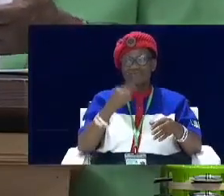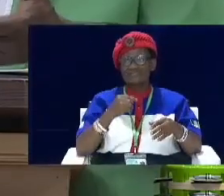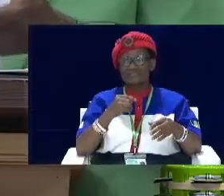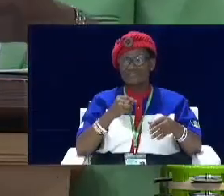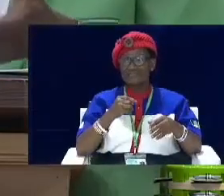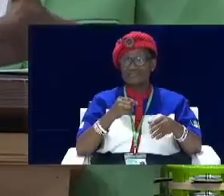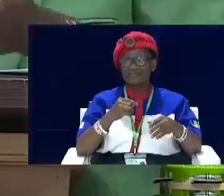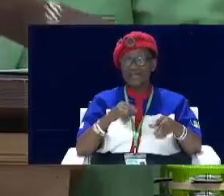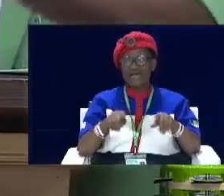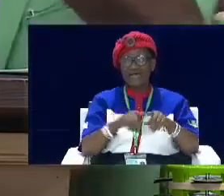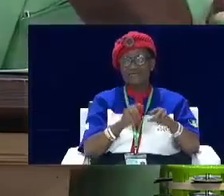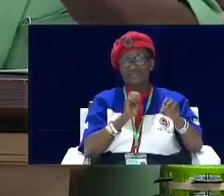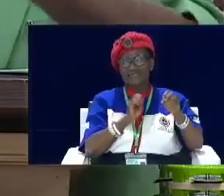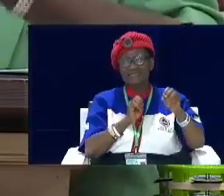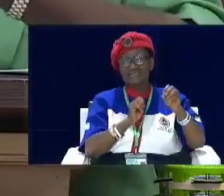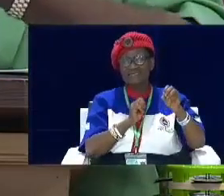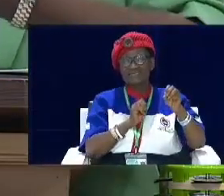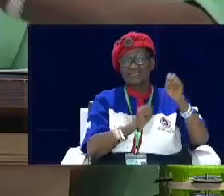Elisha